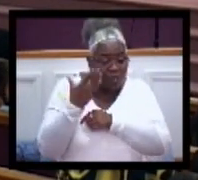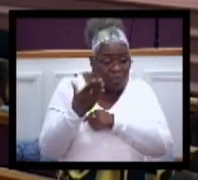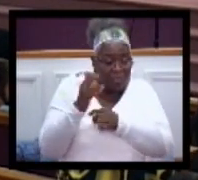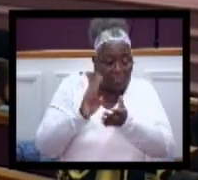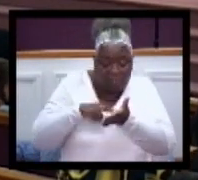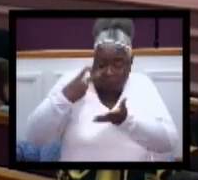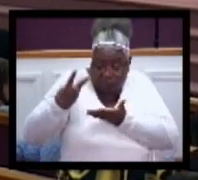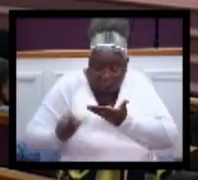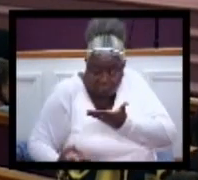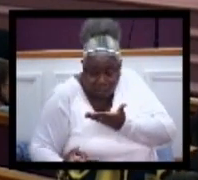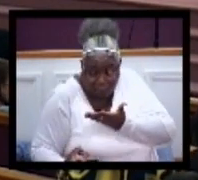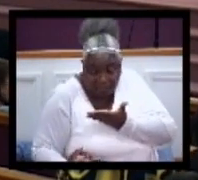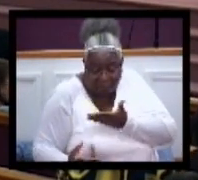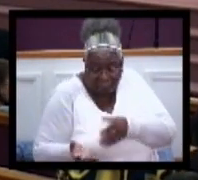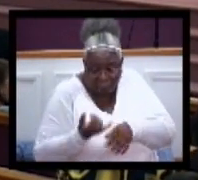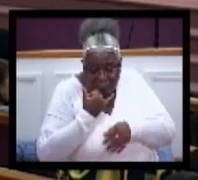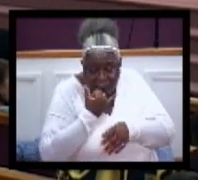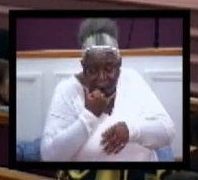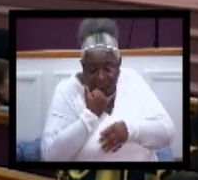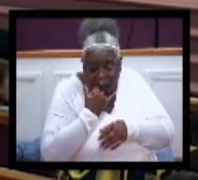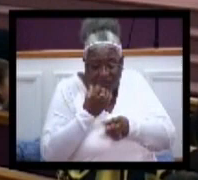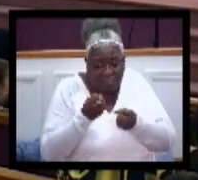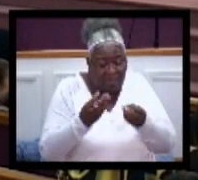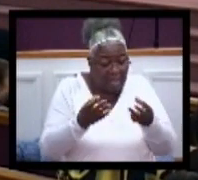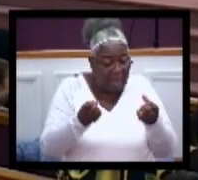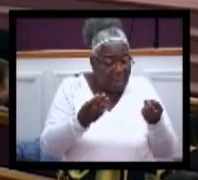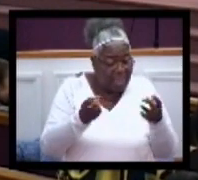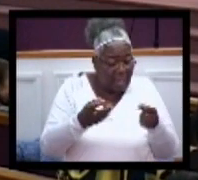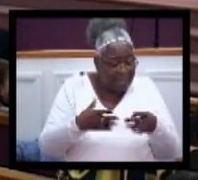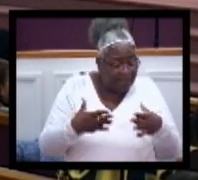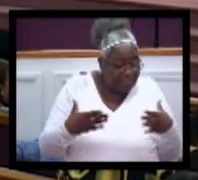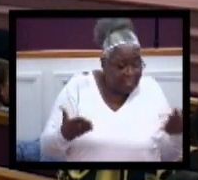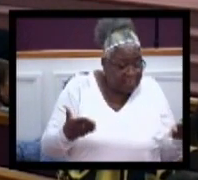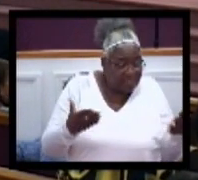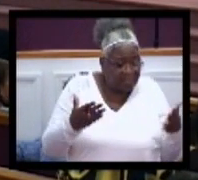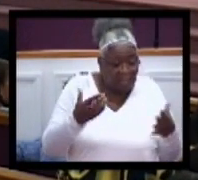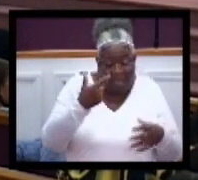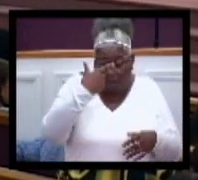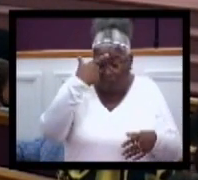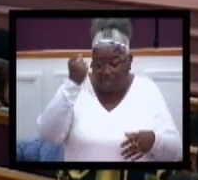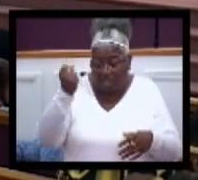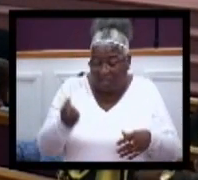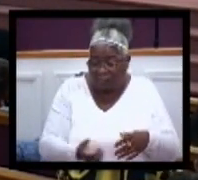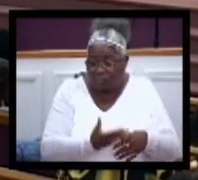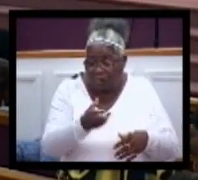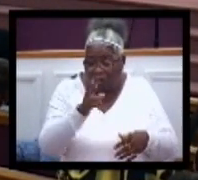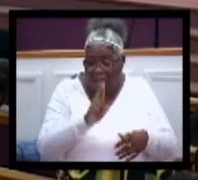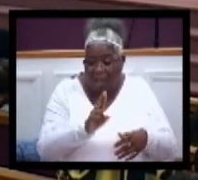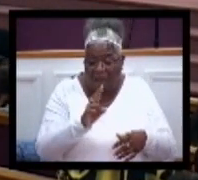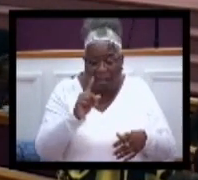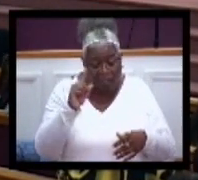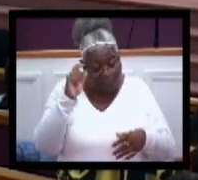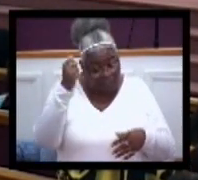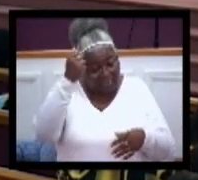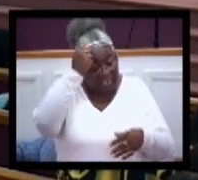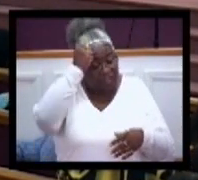trip over a lot of things because you are